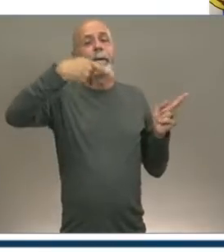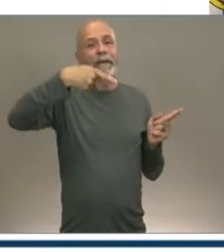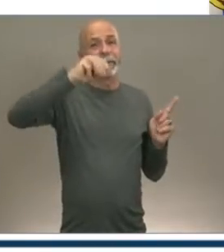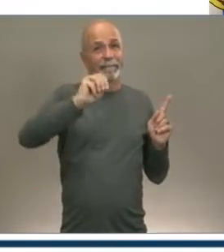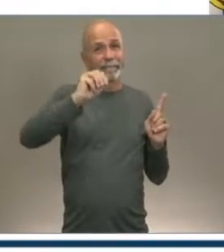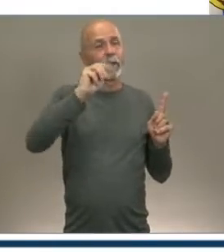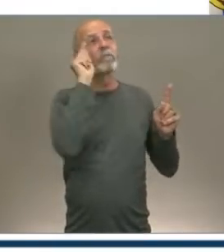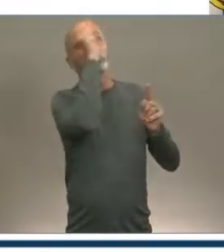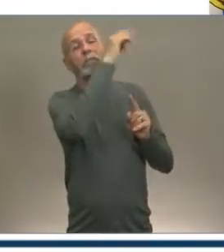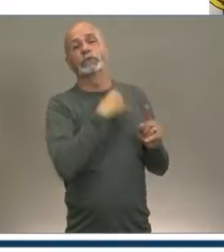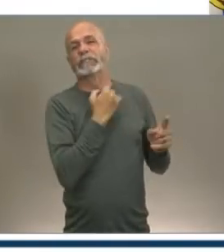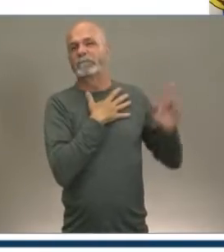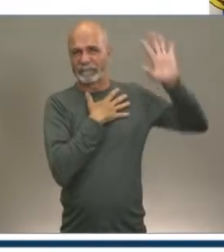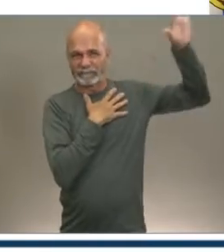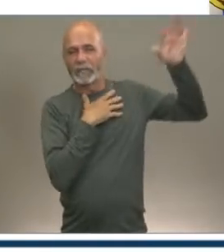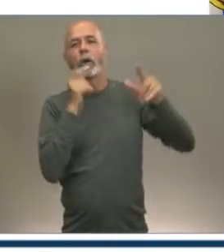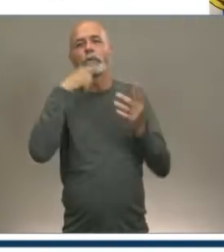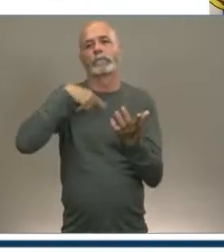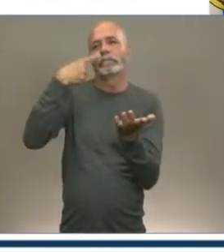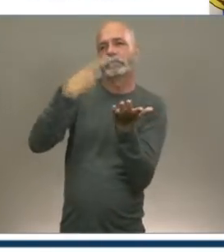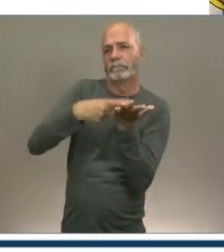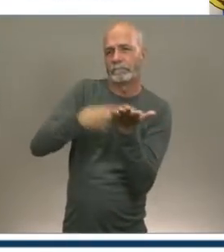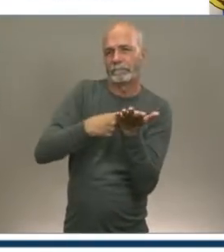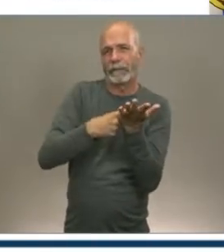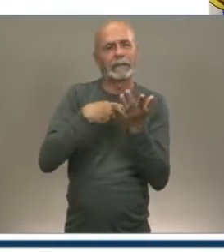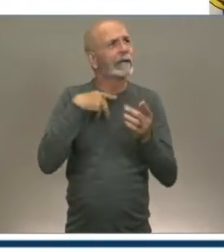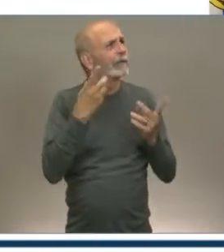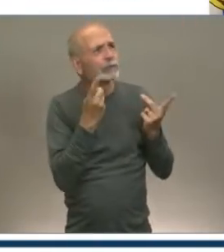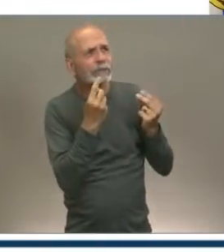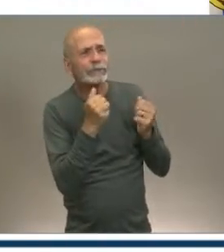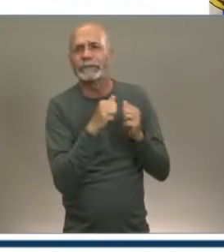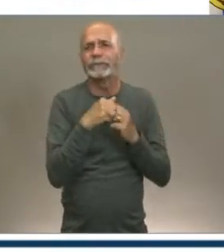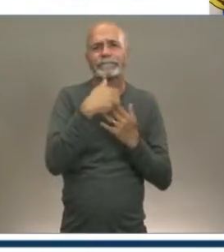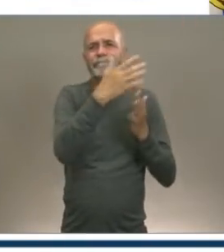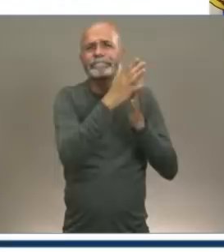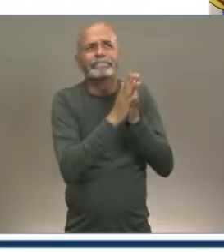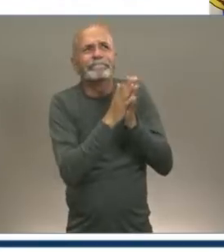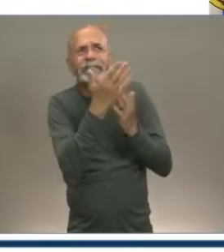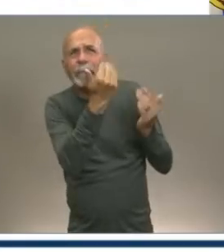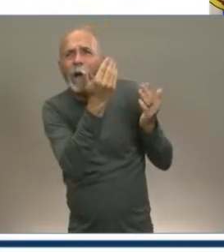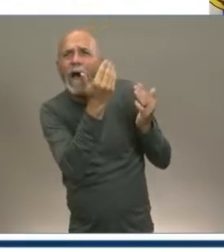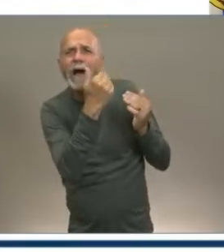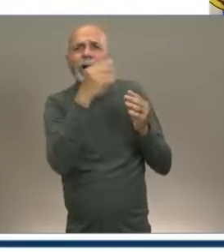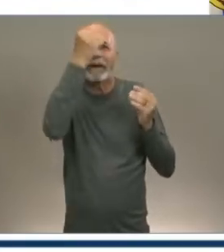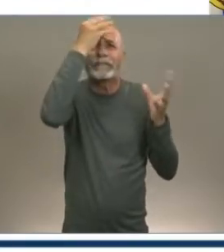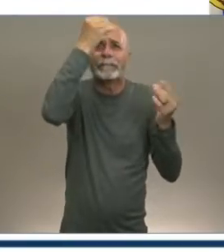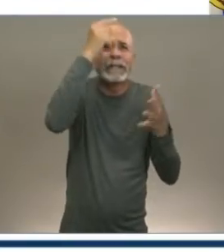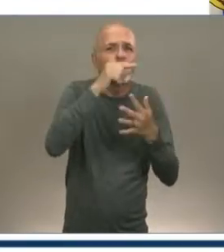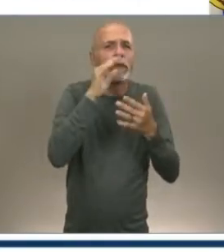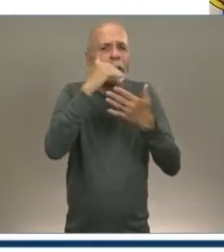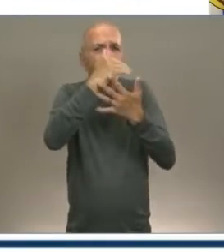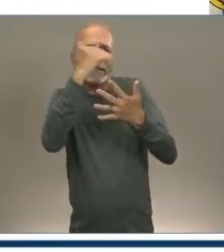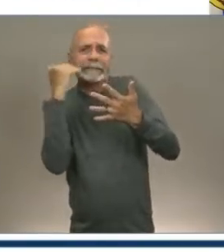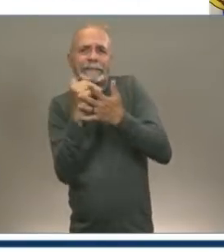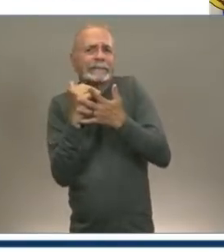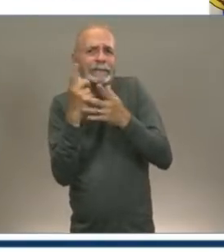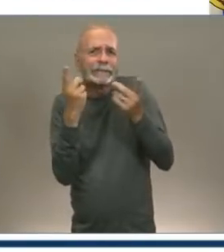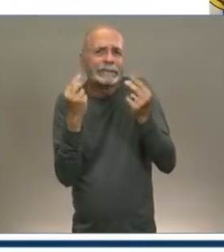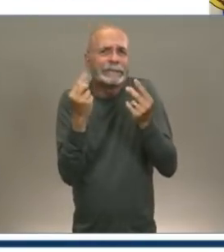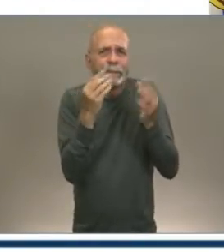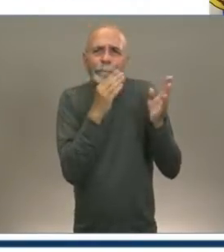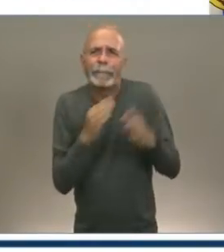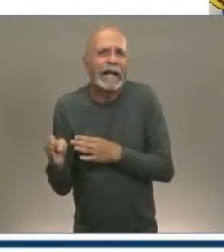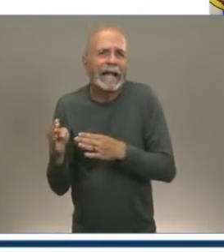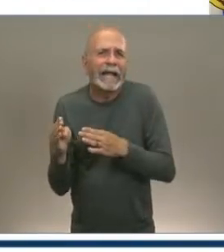credentials. So I'm eager to continue to talk about that as we look at our next phase of our reopening plan and look what